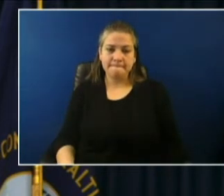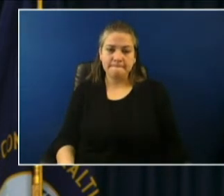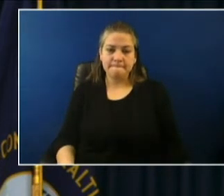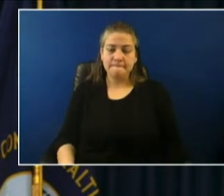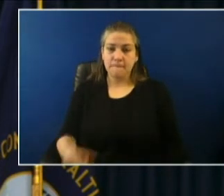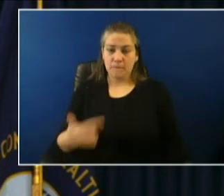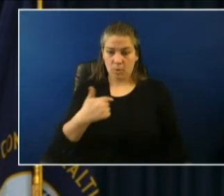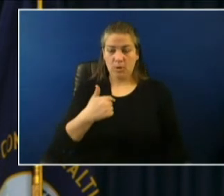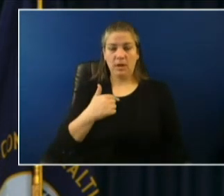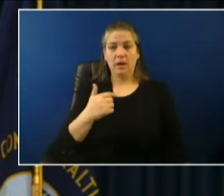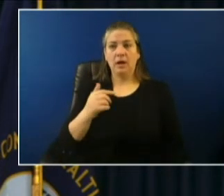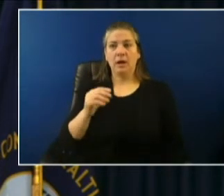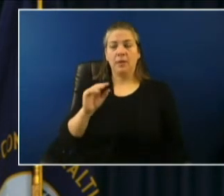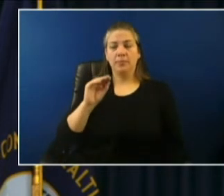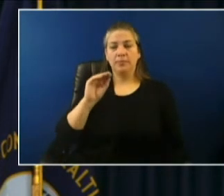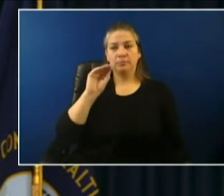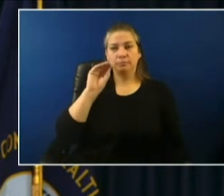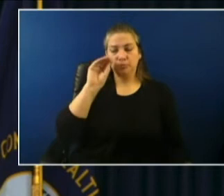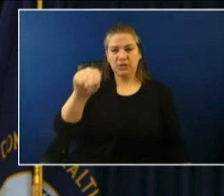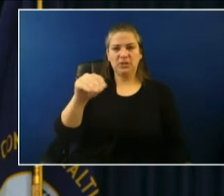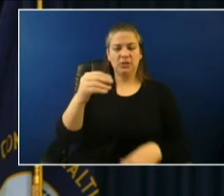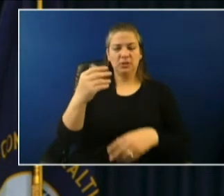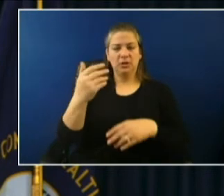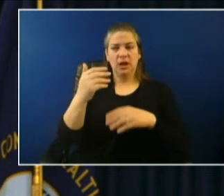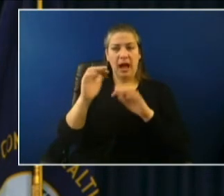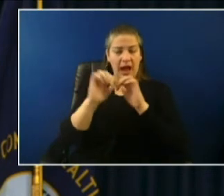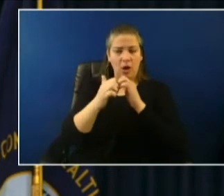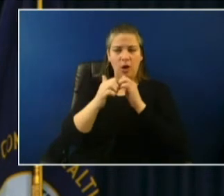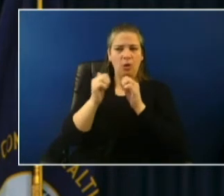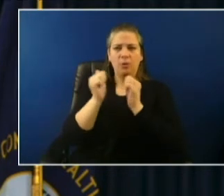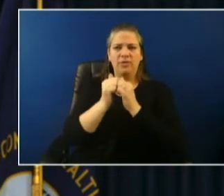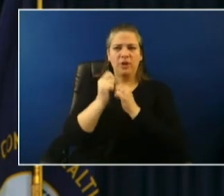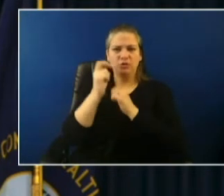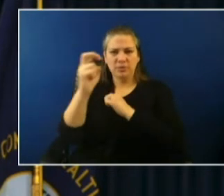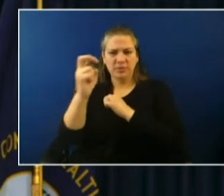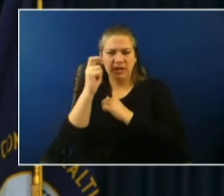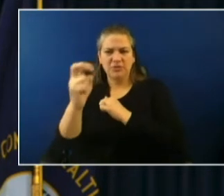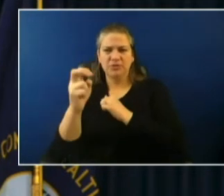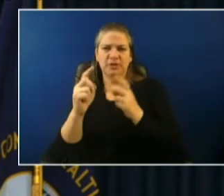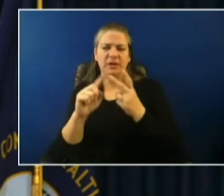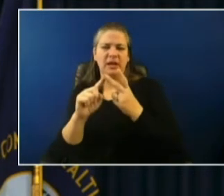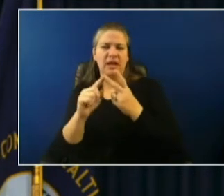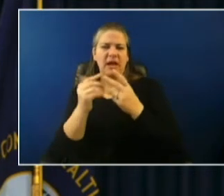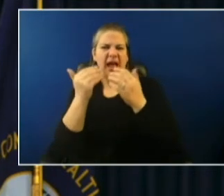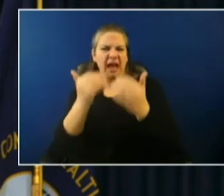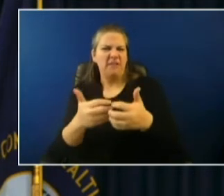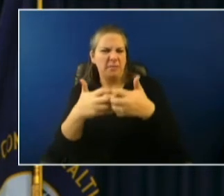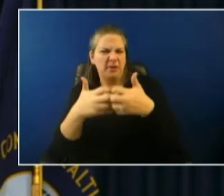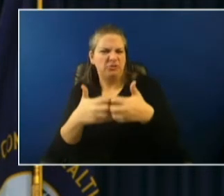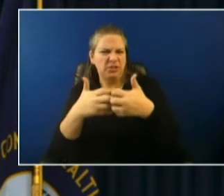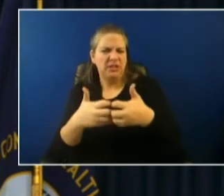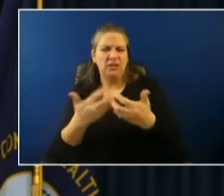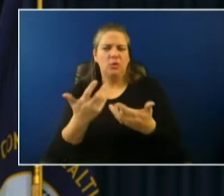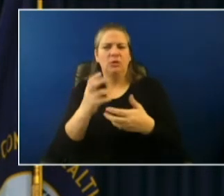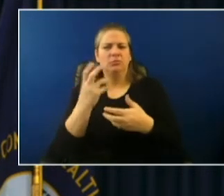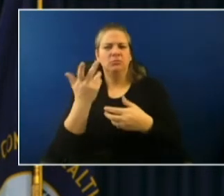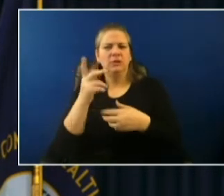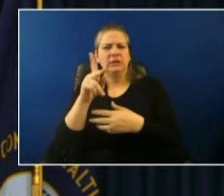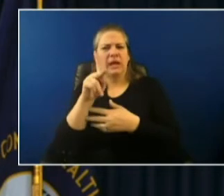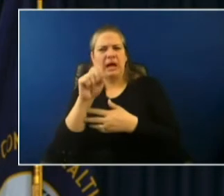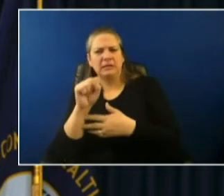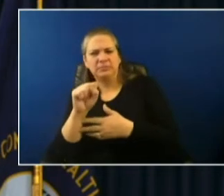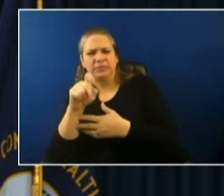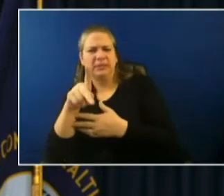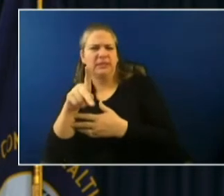transportation and their heavy machinery, with KSP, and with the Guard, to the point where if we had